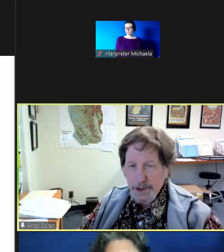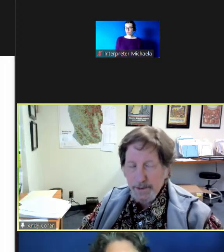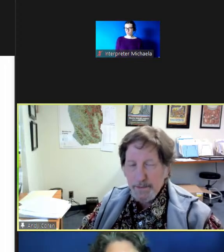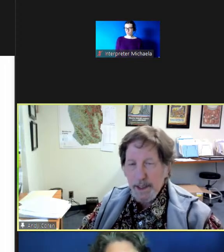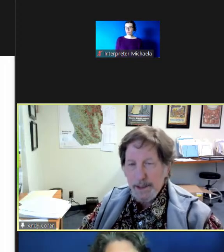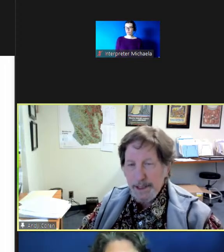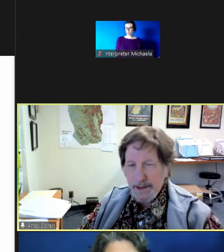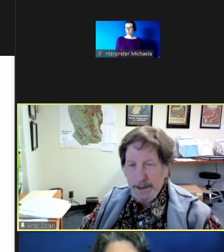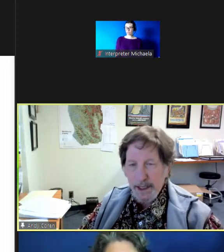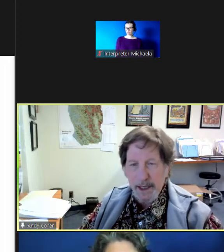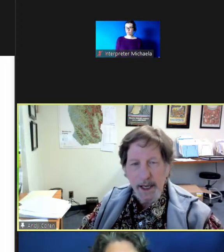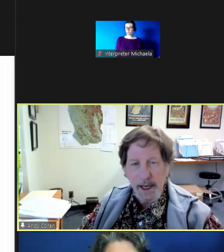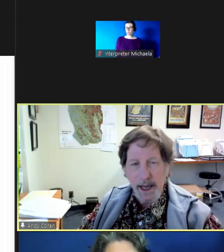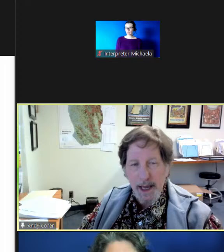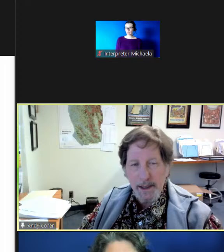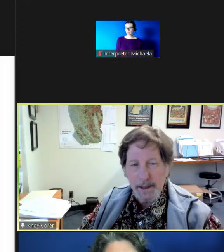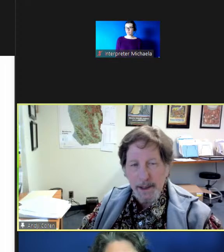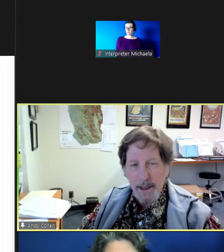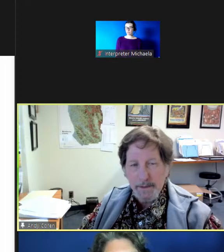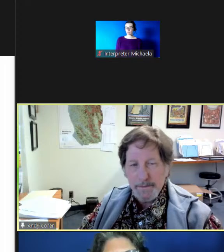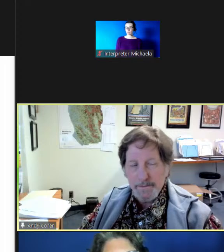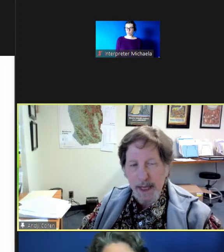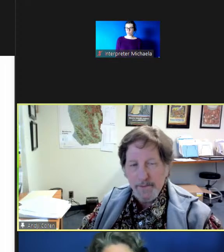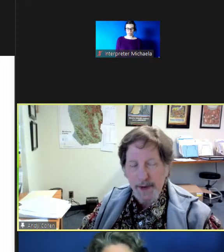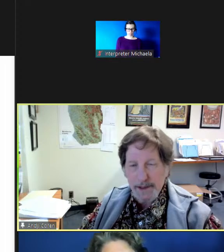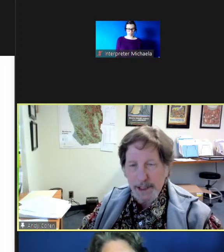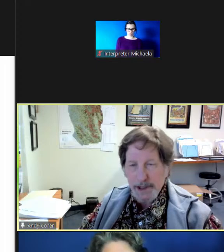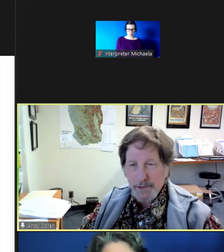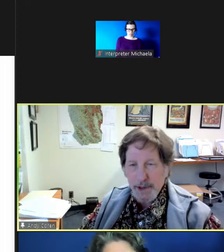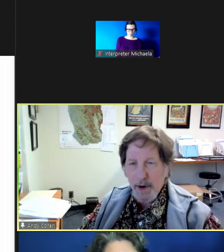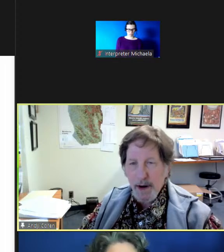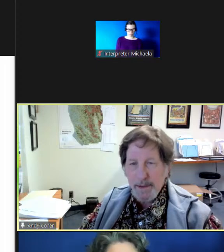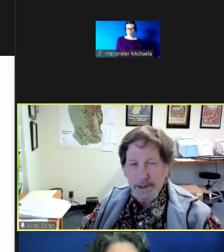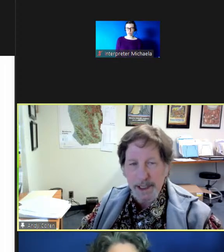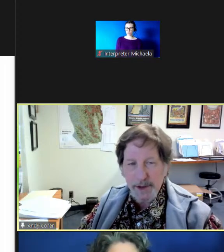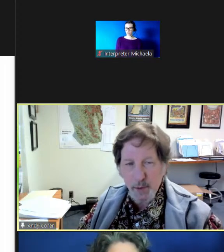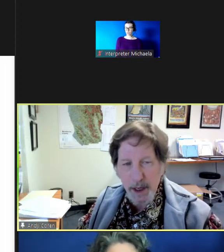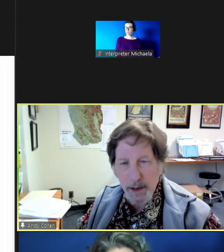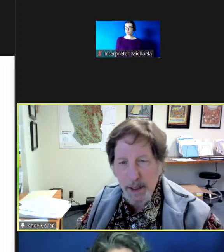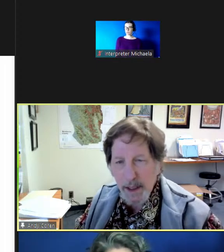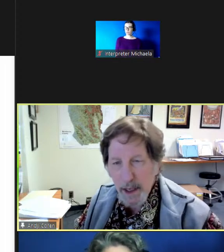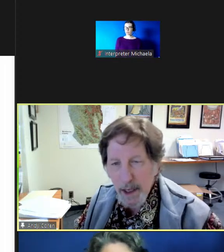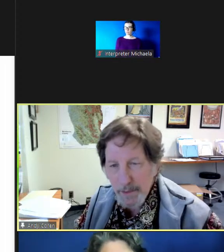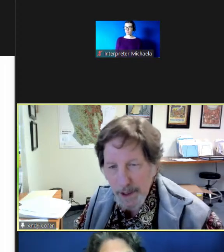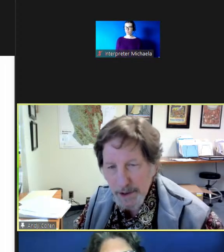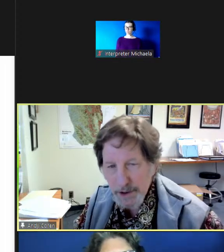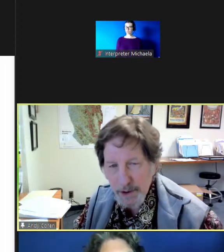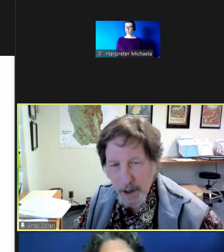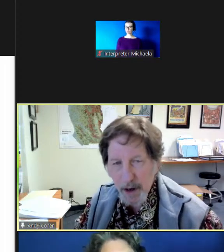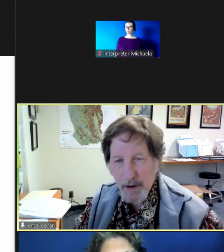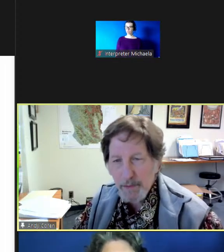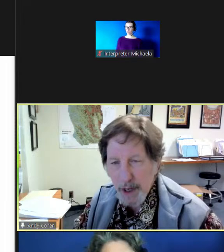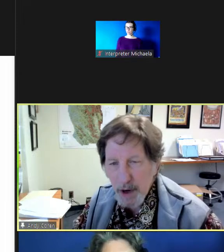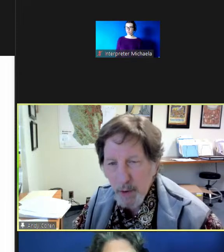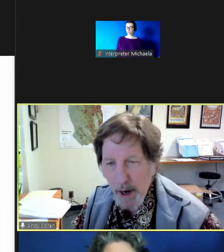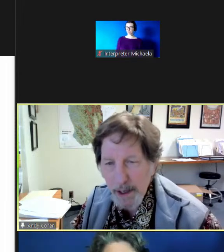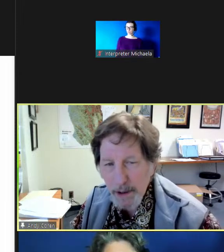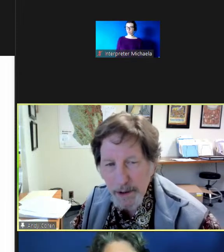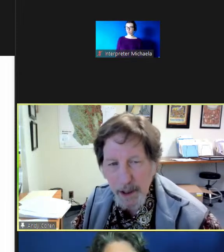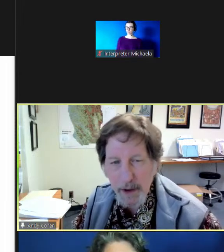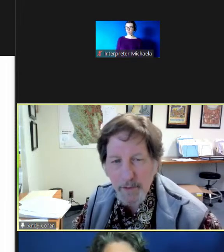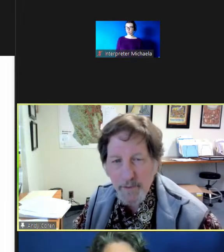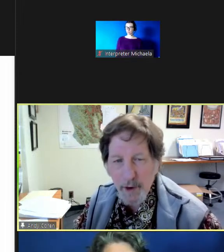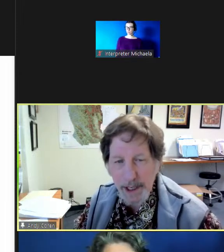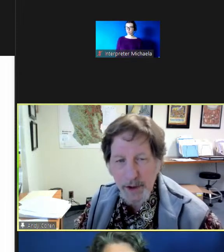And there are some testing and vaccination requirements as well. These are